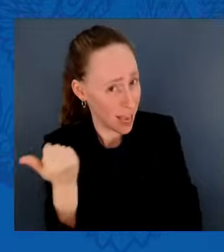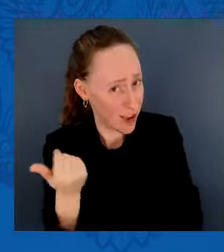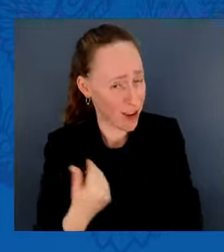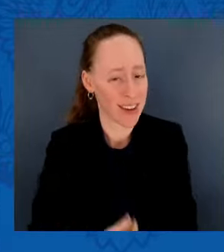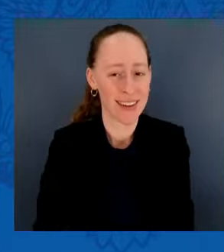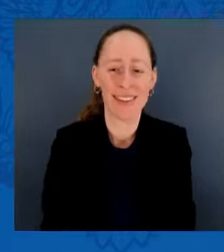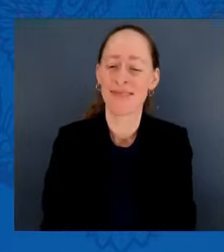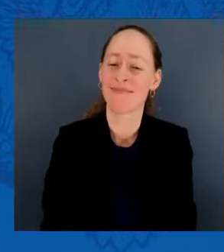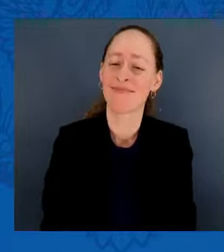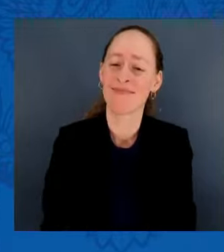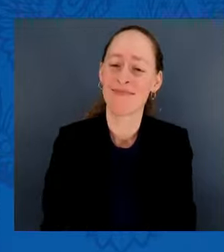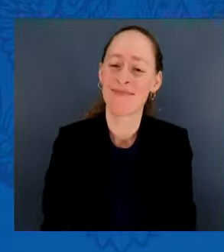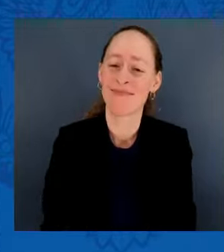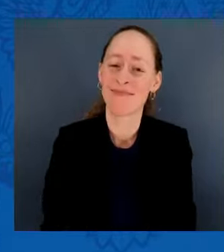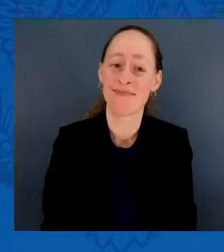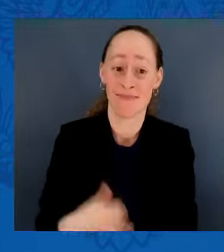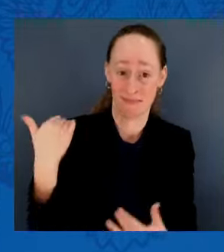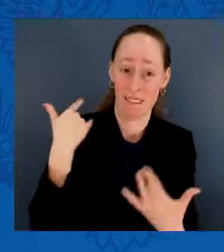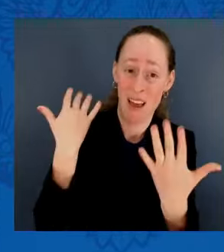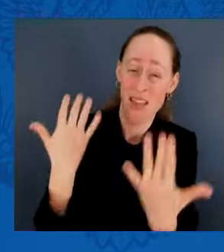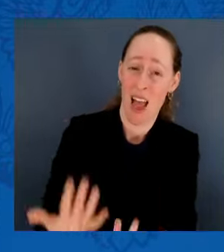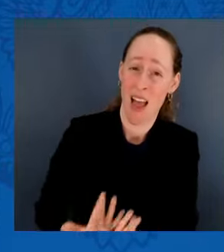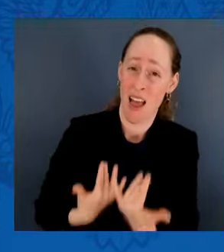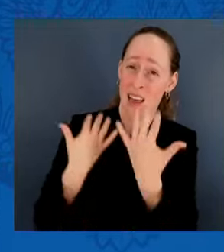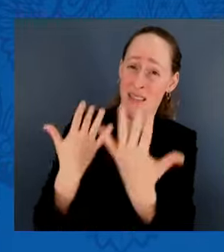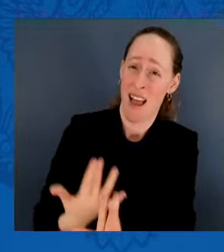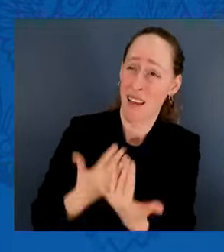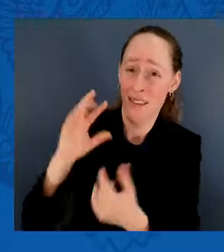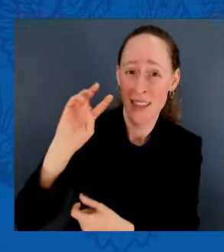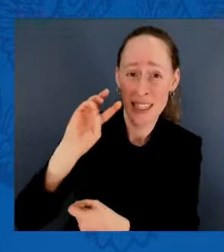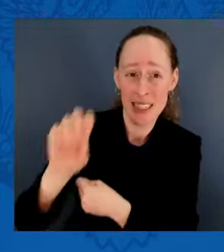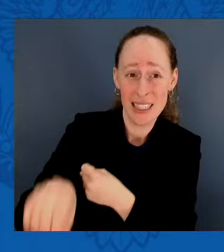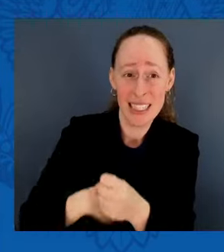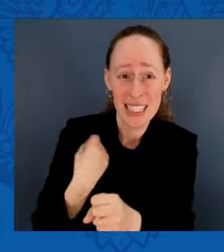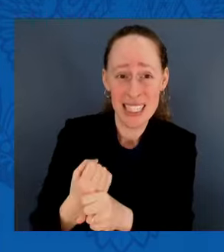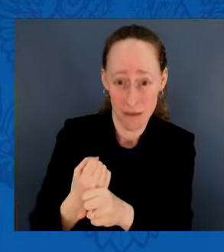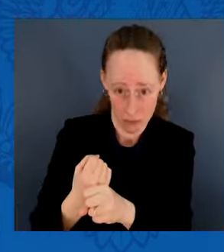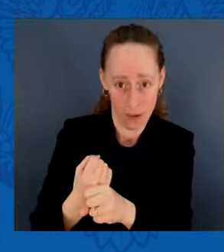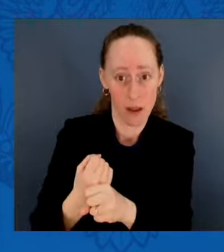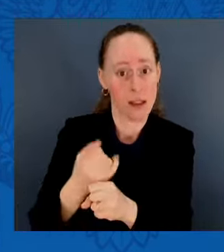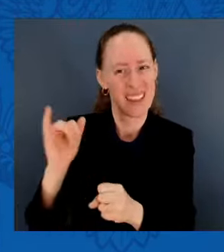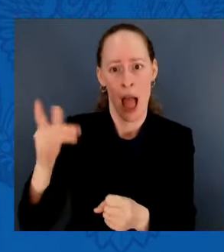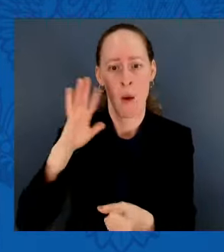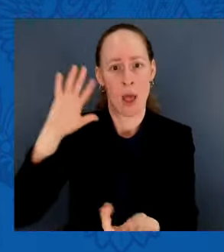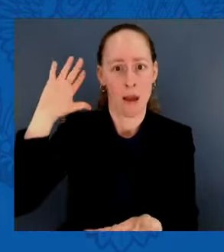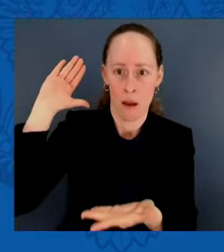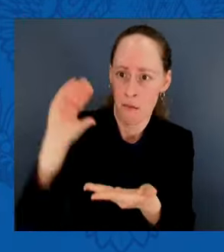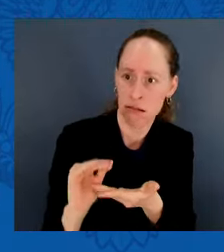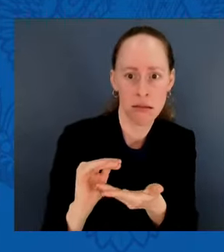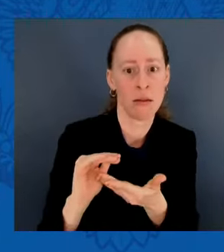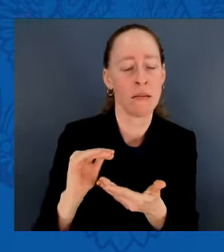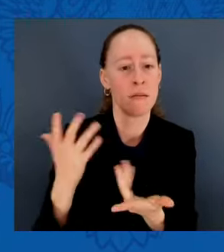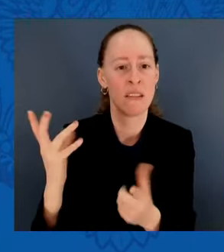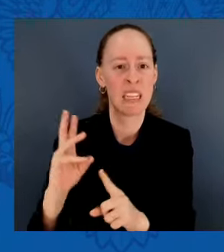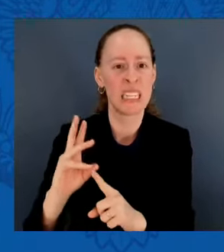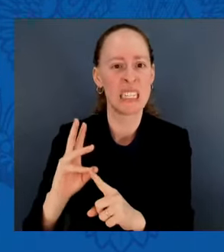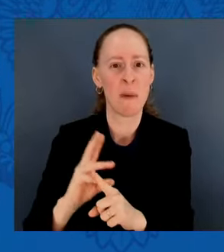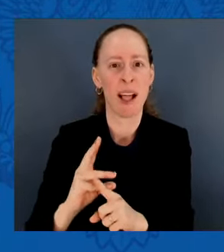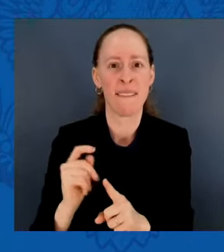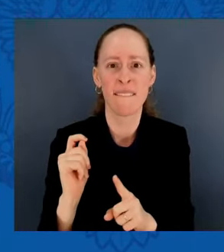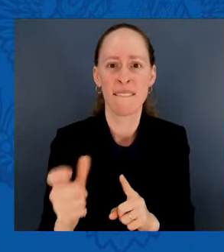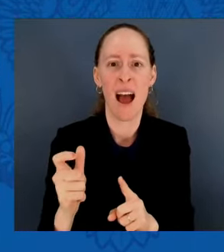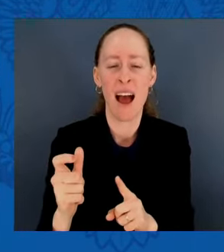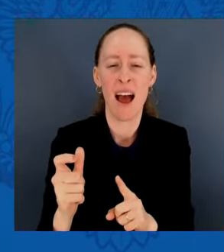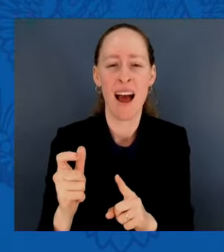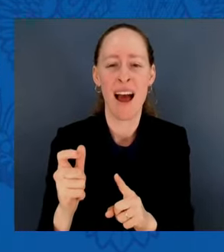$100 more high-tech drug detection machines to significantly increase the ability to screen and stop vehicles smuggling fentanyl into